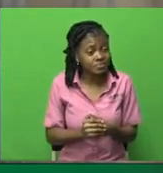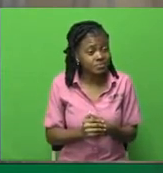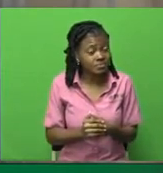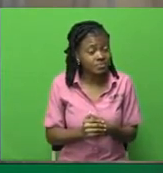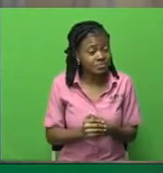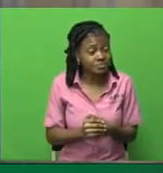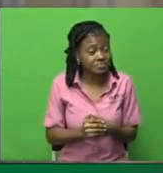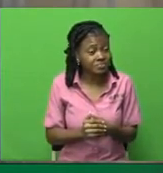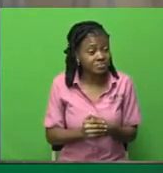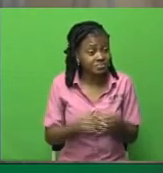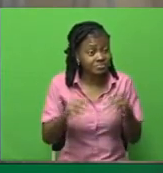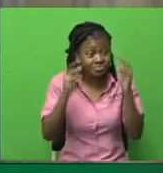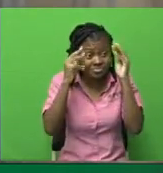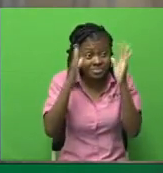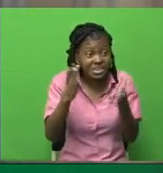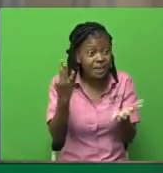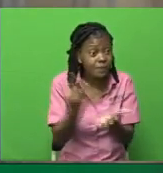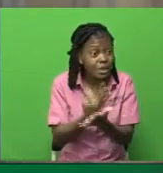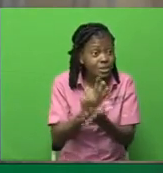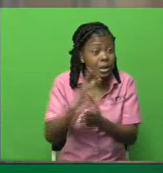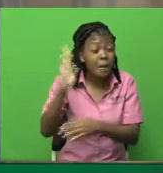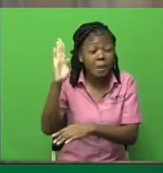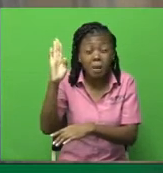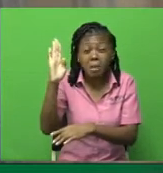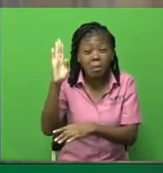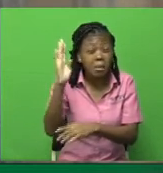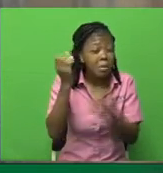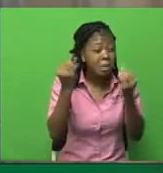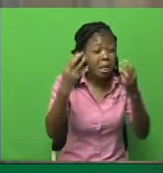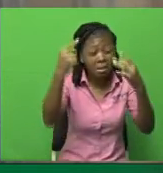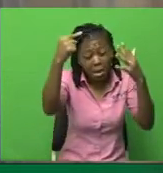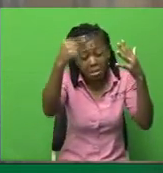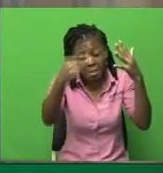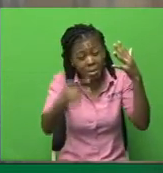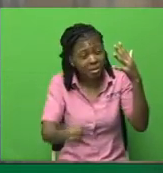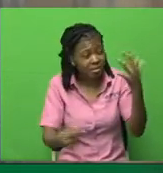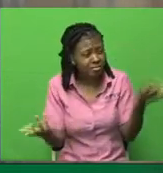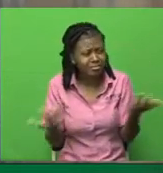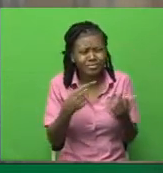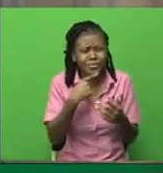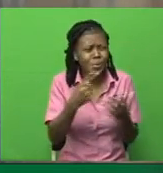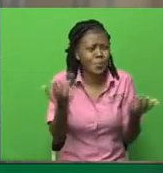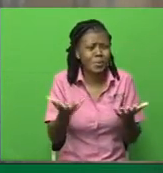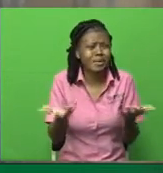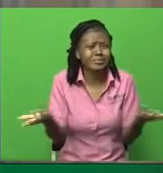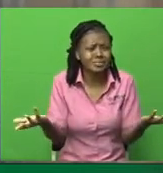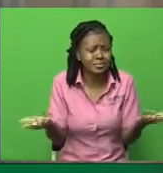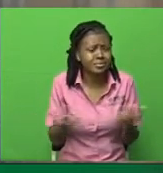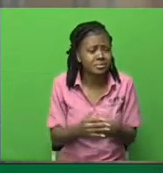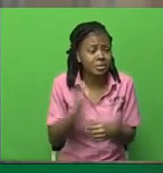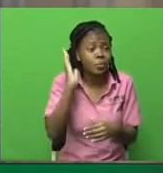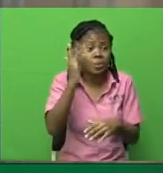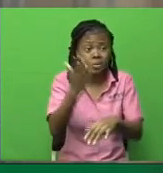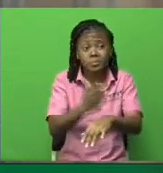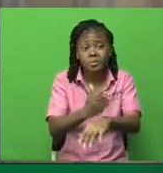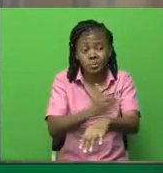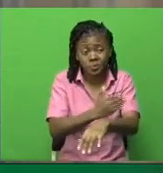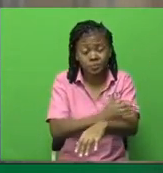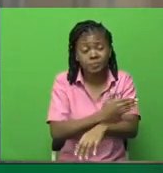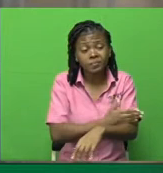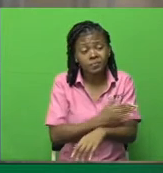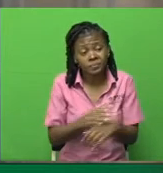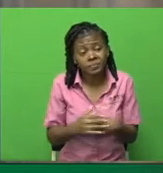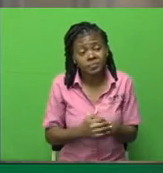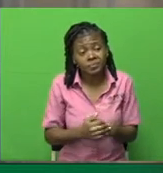the Minister of Finance made several promises again in this statement about improvements in our field and crumbling infrastructure